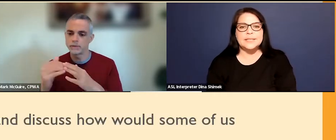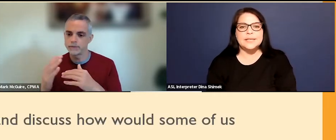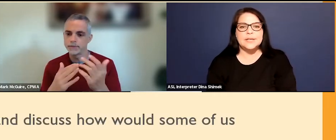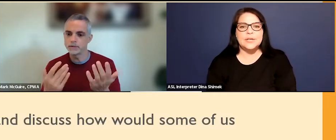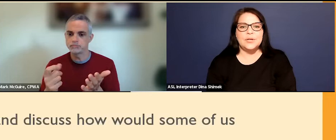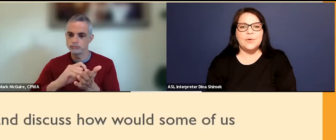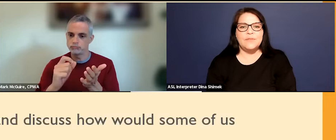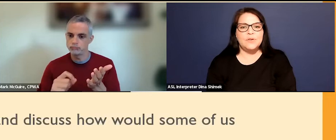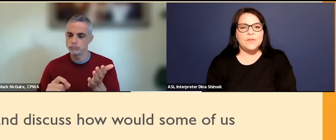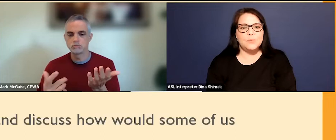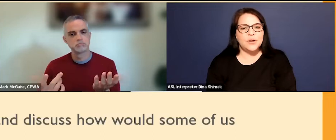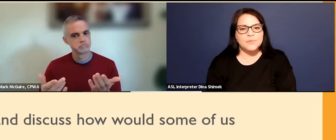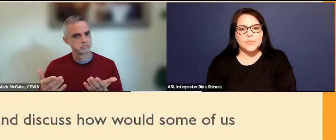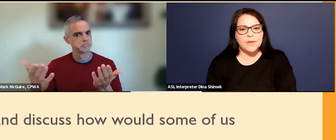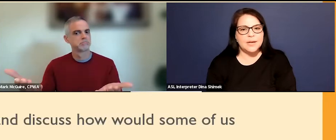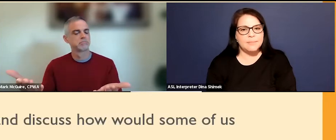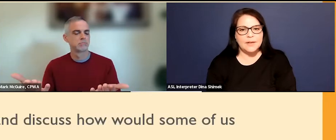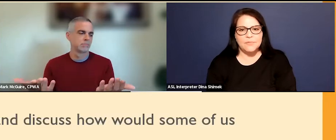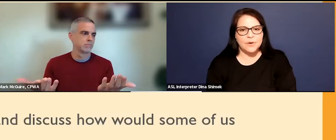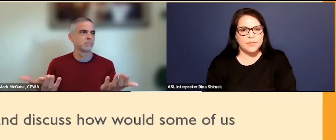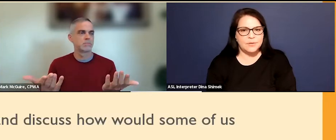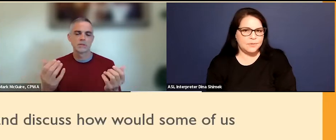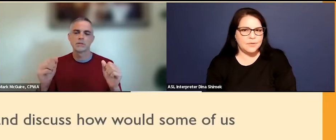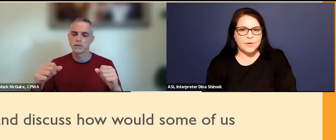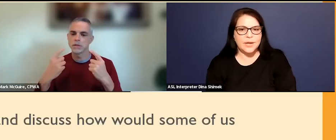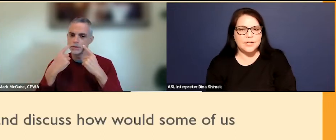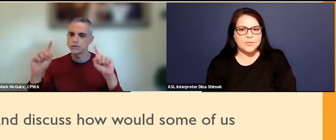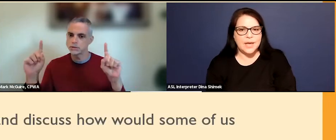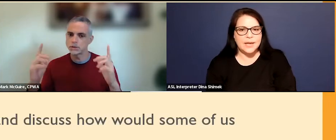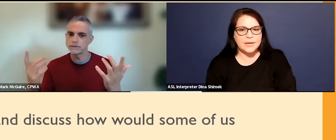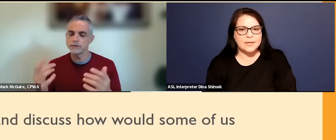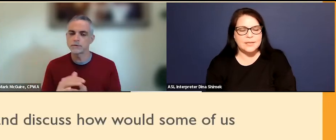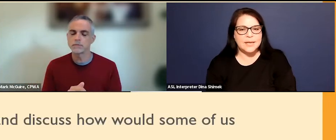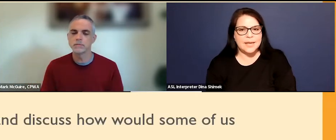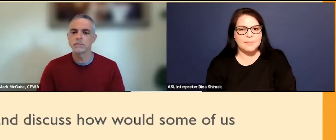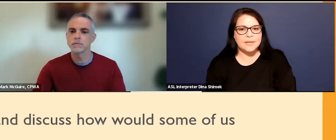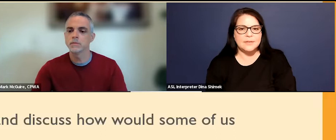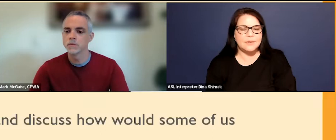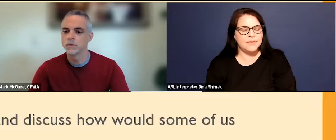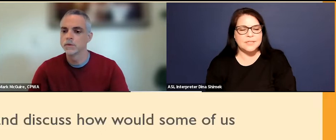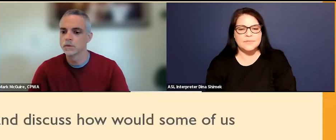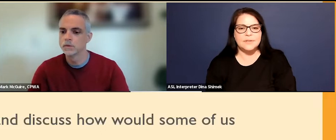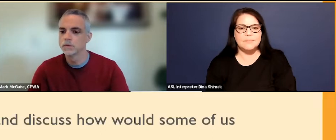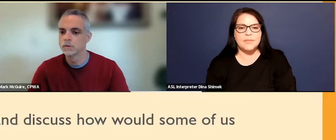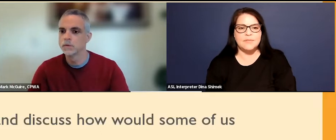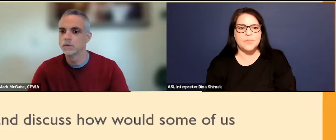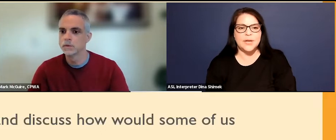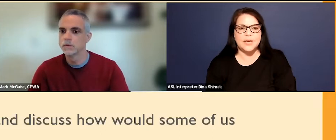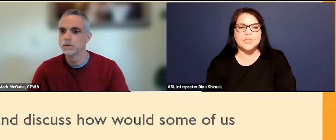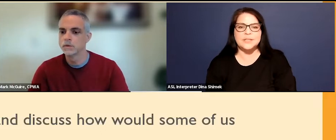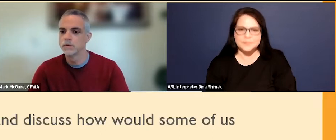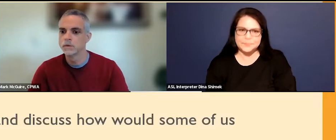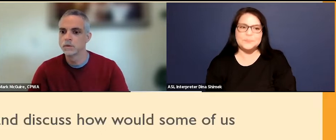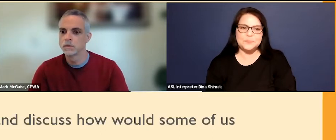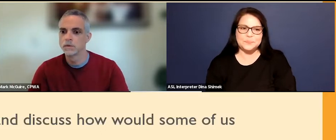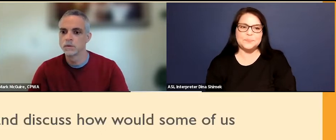And, if you feel more comfortable writing back and forth, you can go ahead and do that. It can be an effective method of